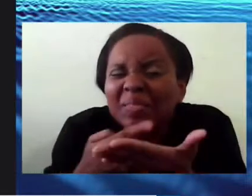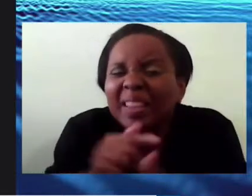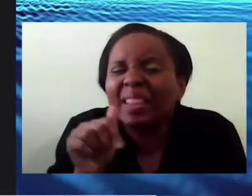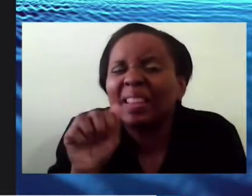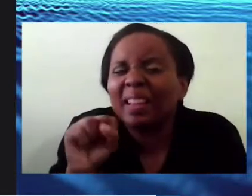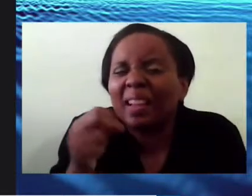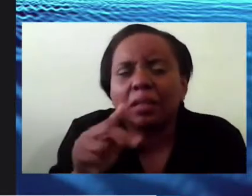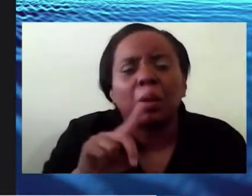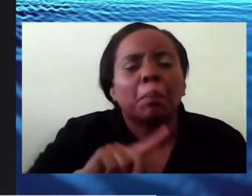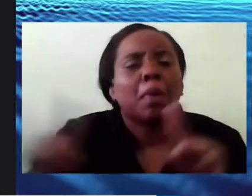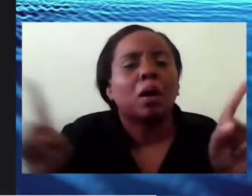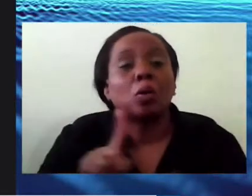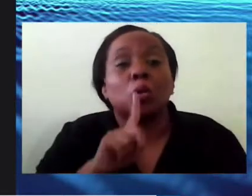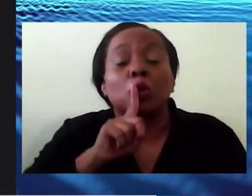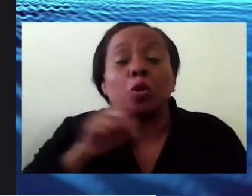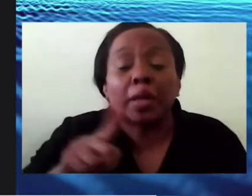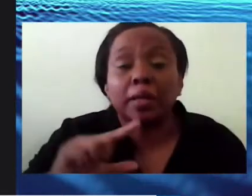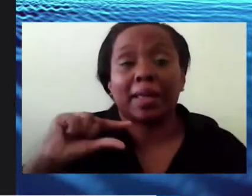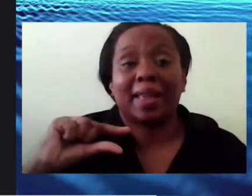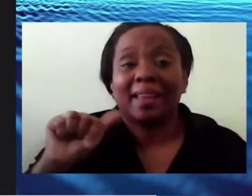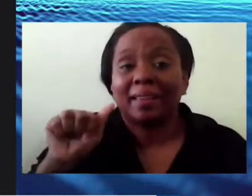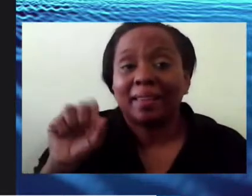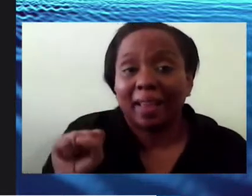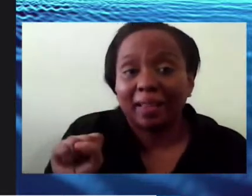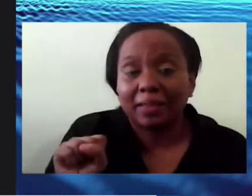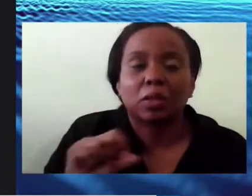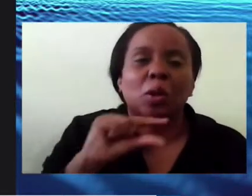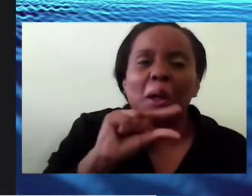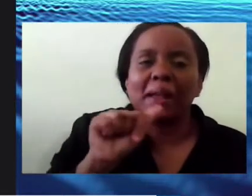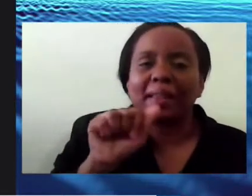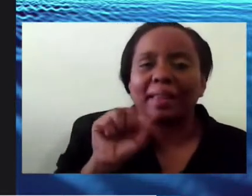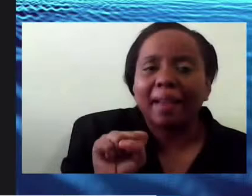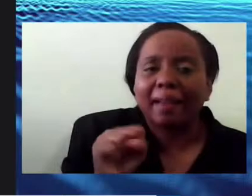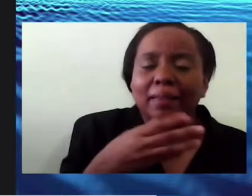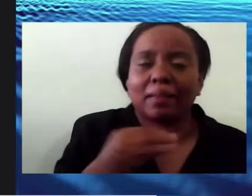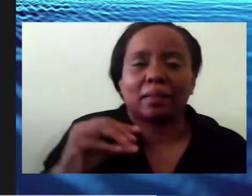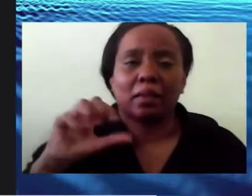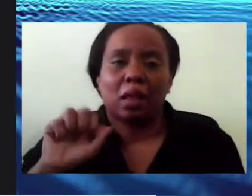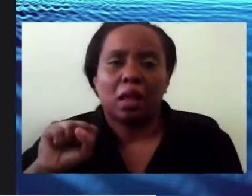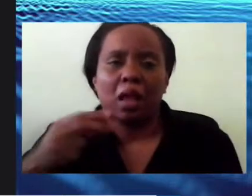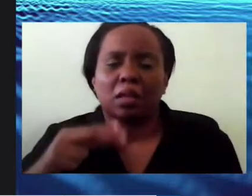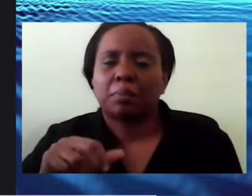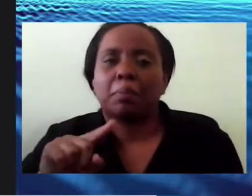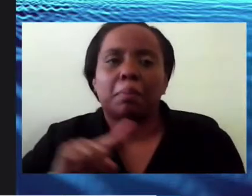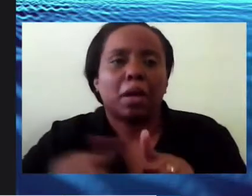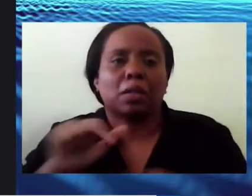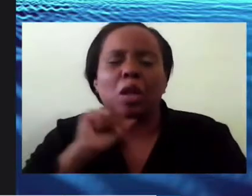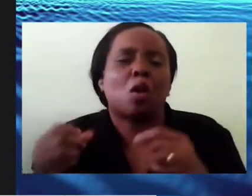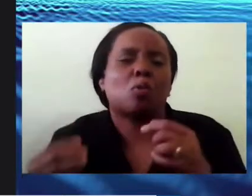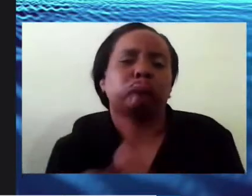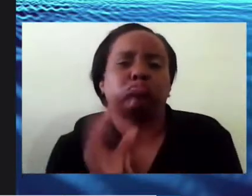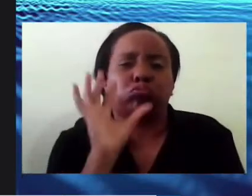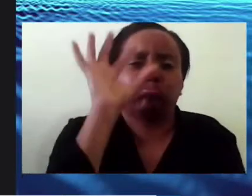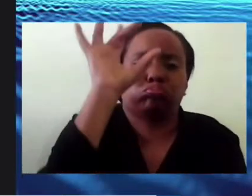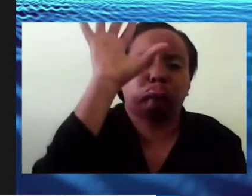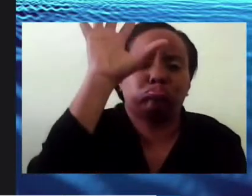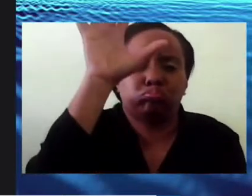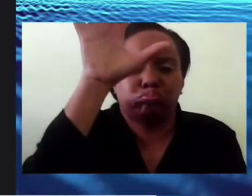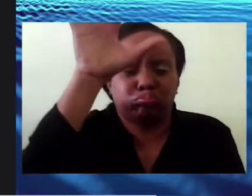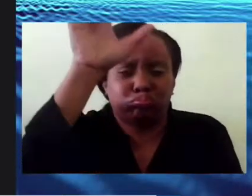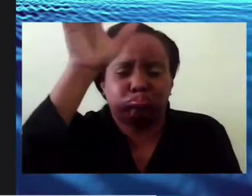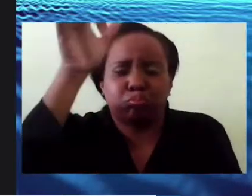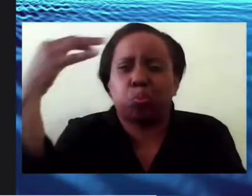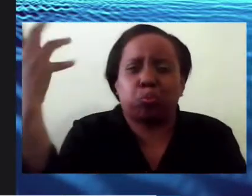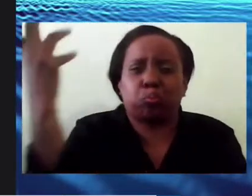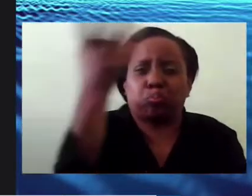gas that's being vented. So it's a combination of gas and ash, but it's not like an eruption where there's, you know, the ash column going up.